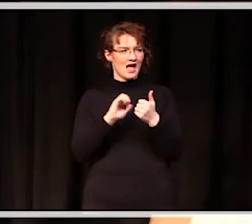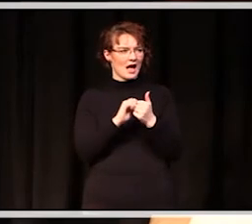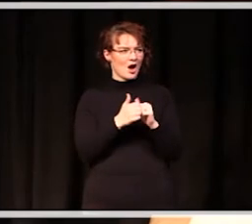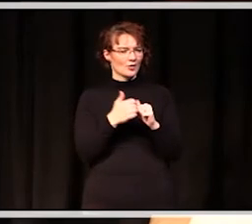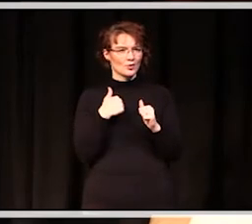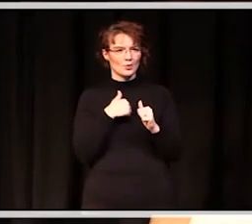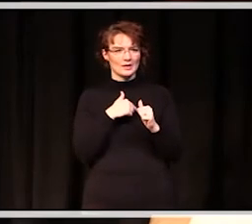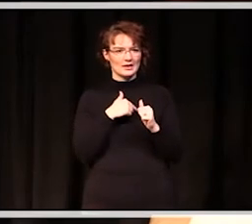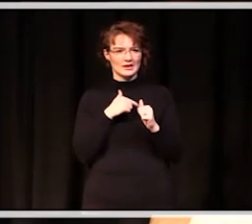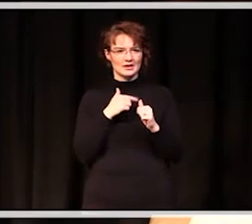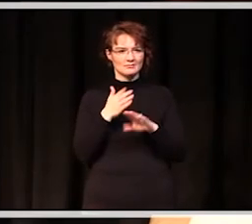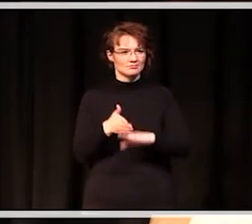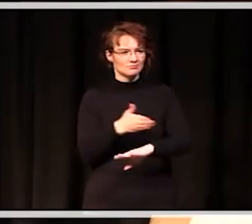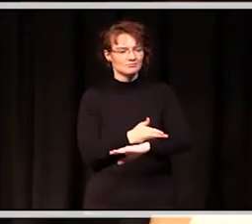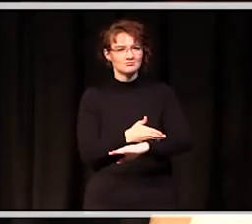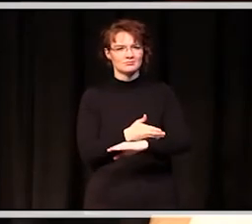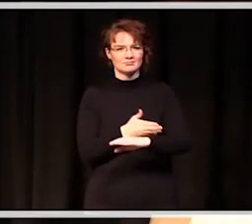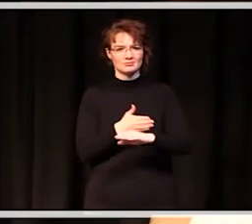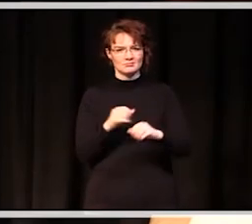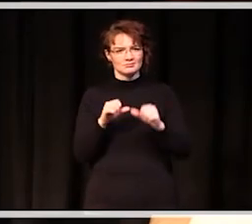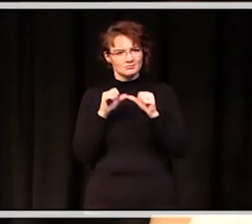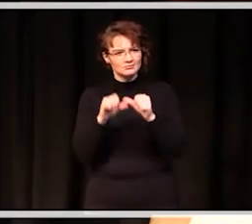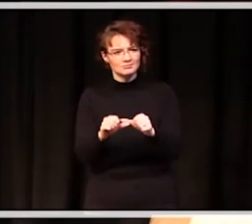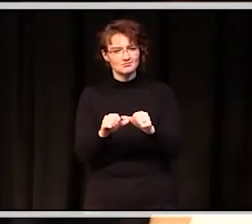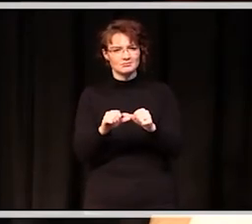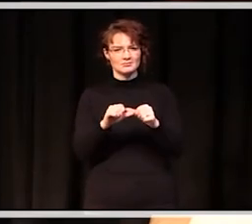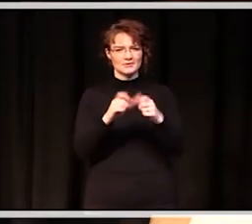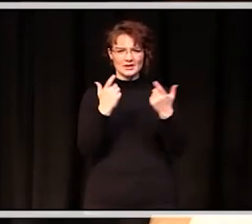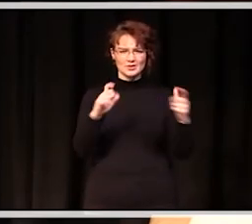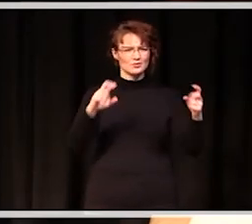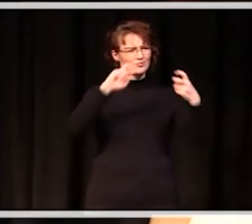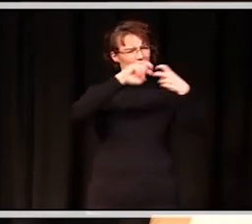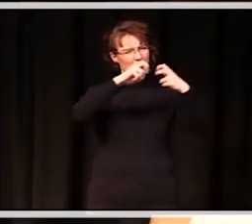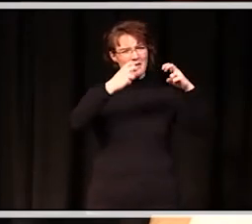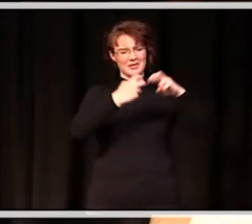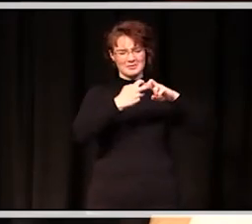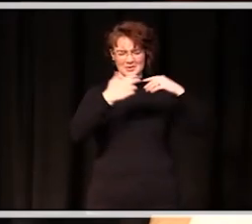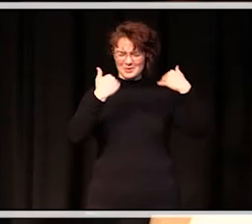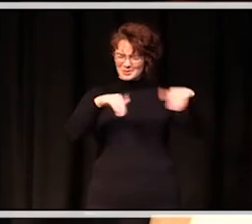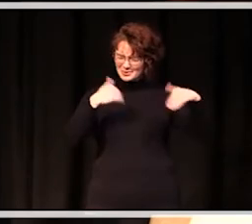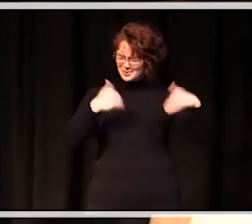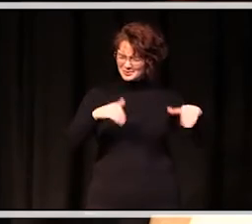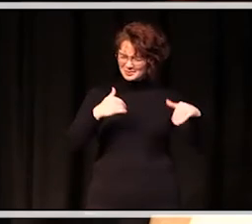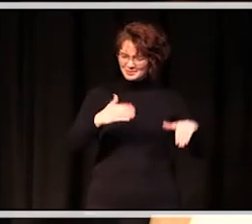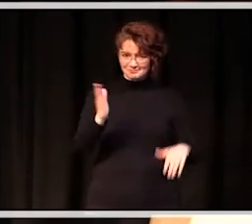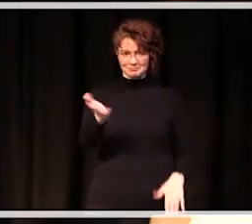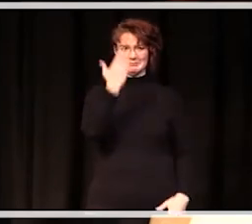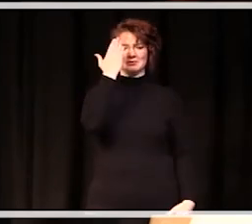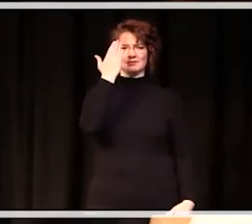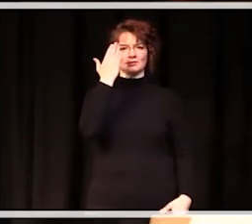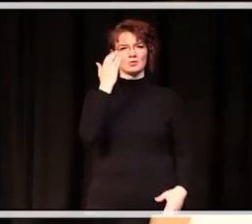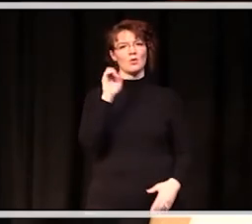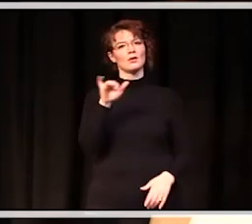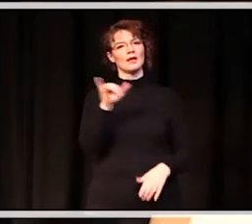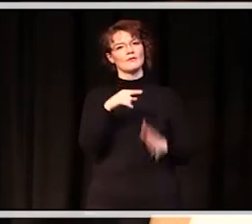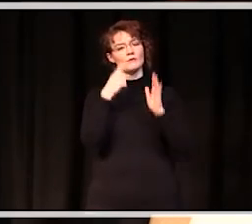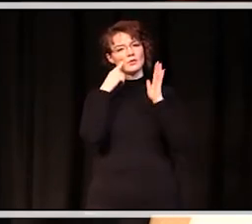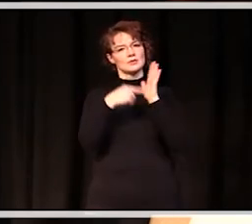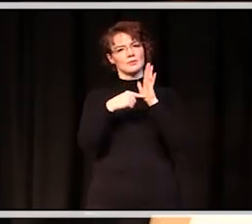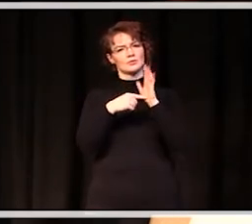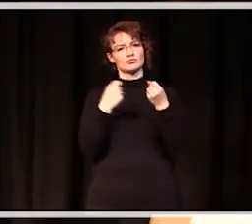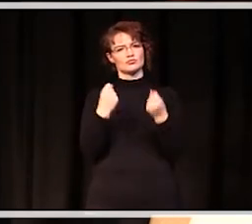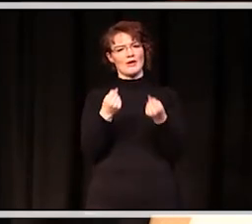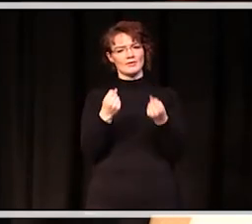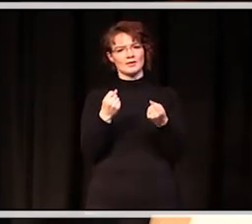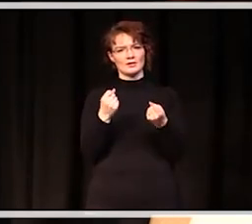how do we move forward in it? The problems are there, but they're big problems. I mean, you're driving down the street and you're seeing folks